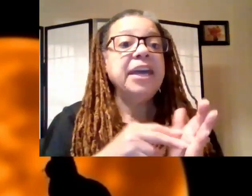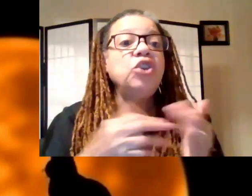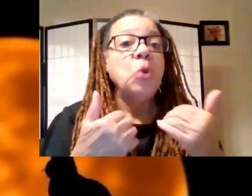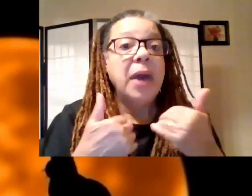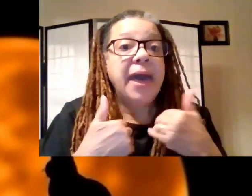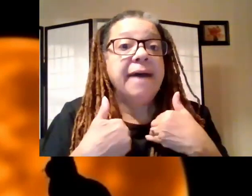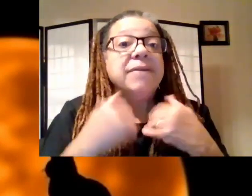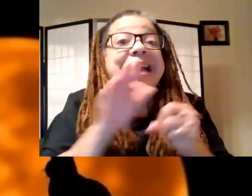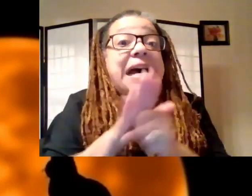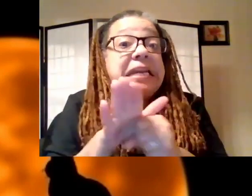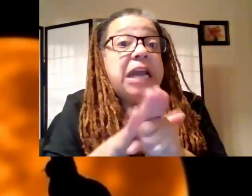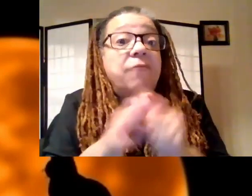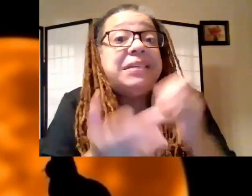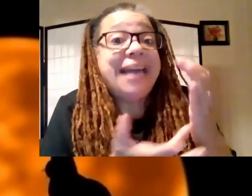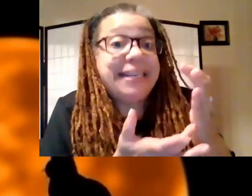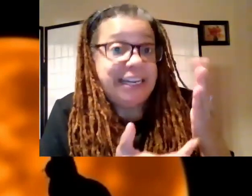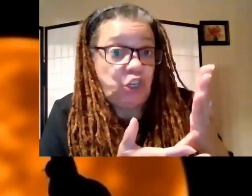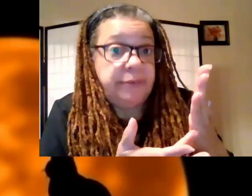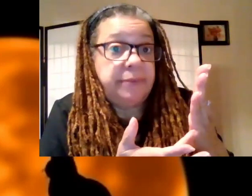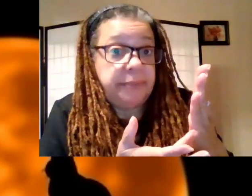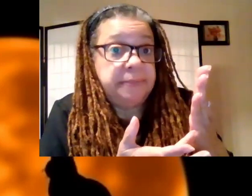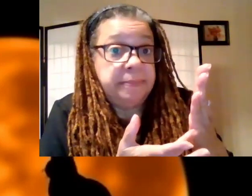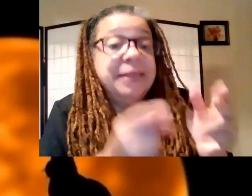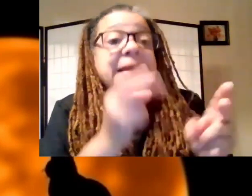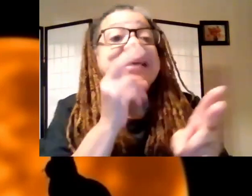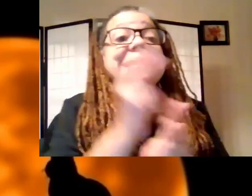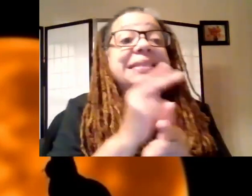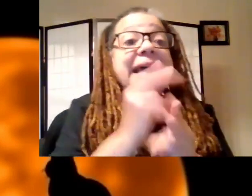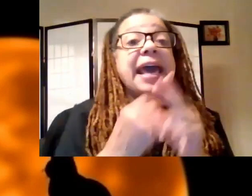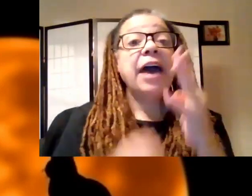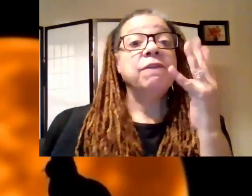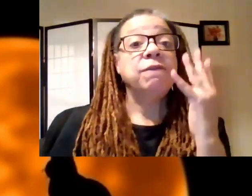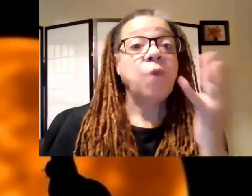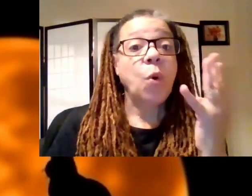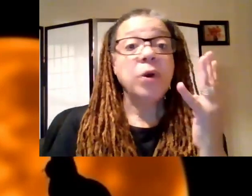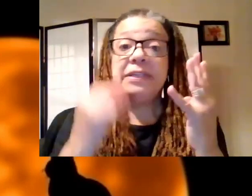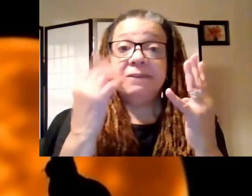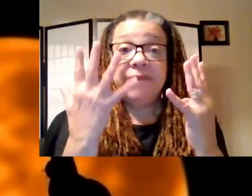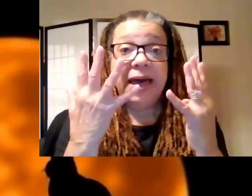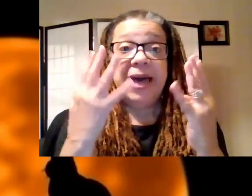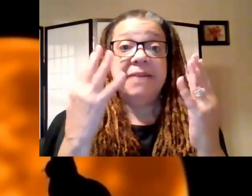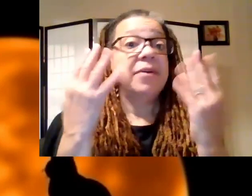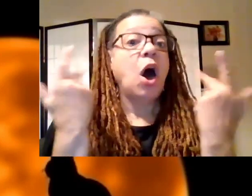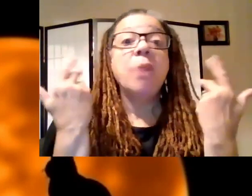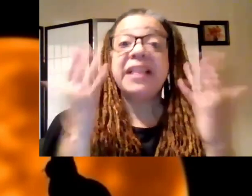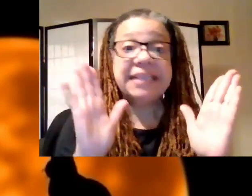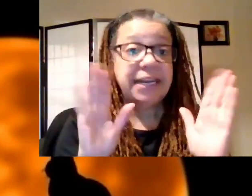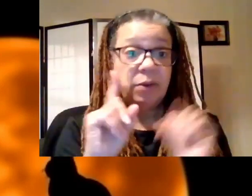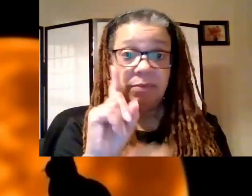enough technicians to take care of at least 4 to 5 patients